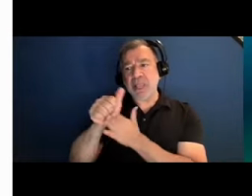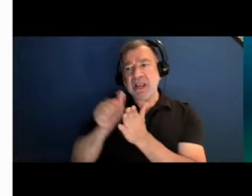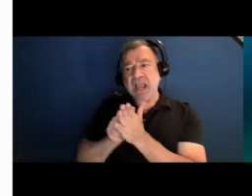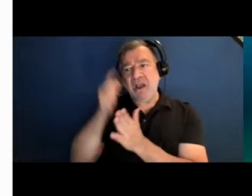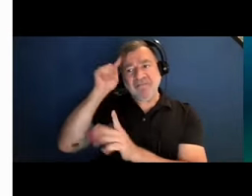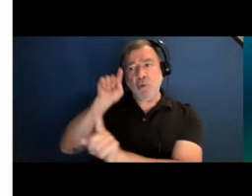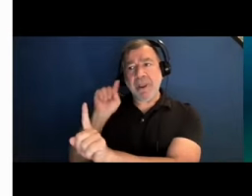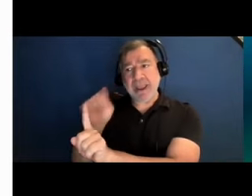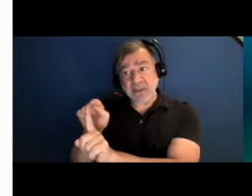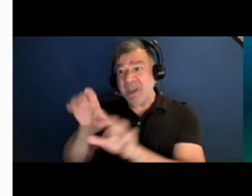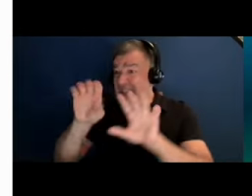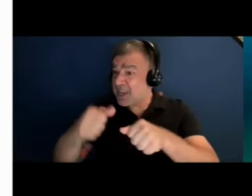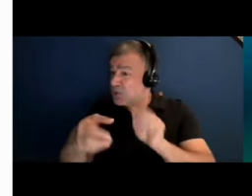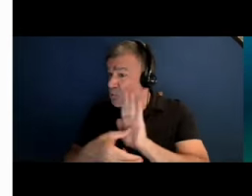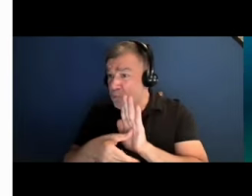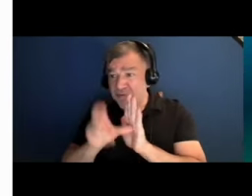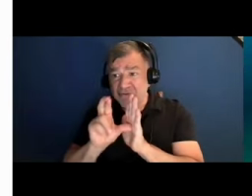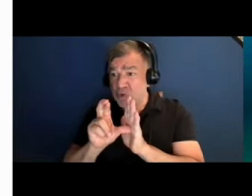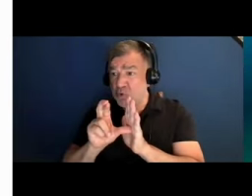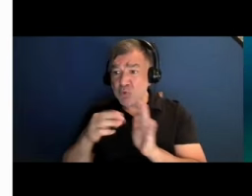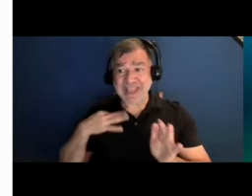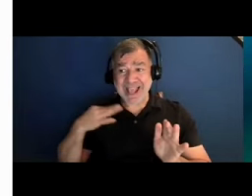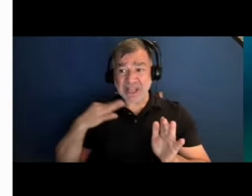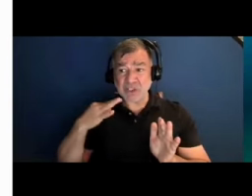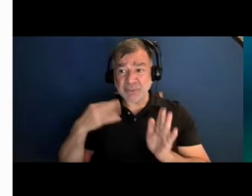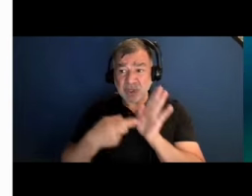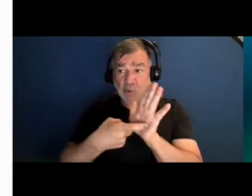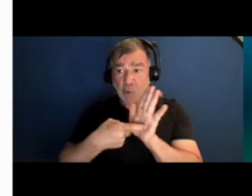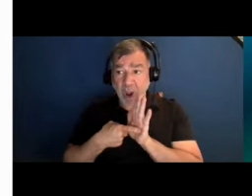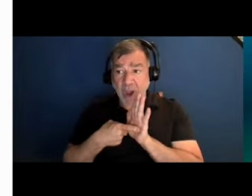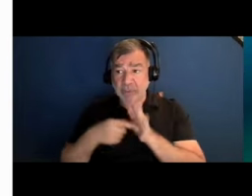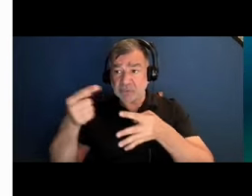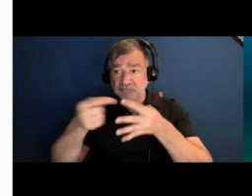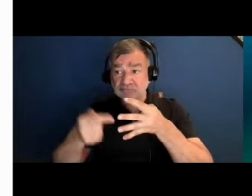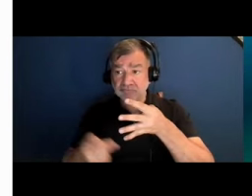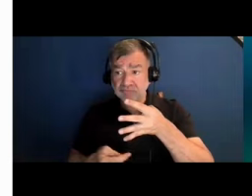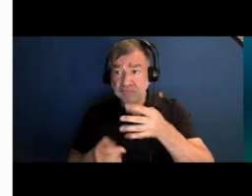that or review it? Yes. So,